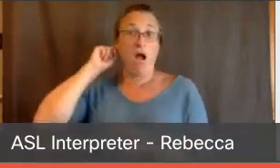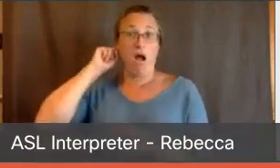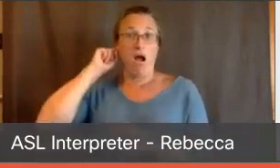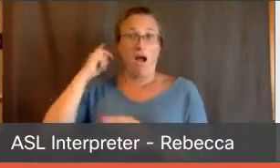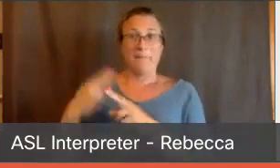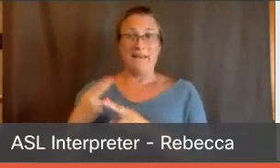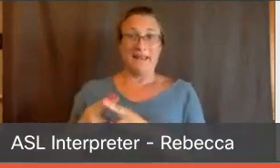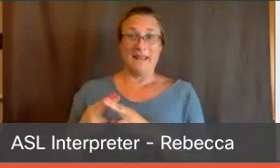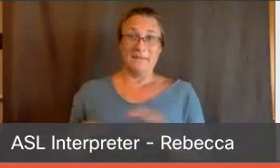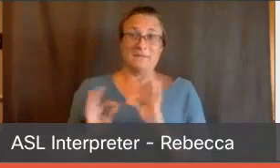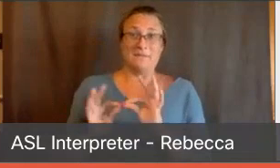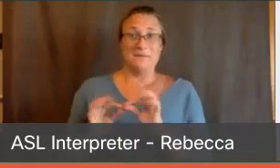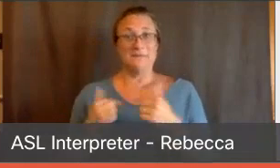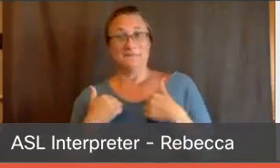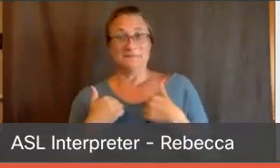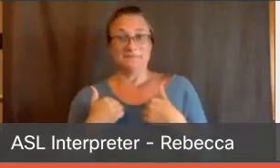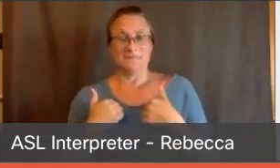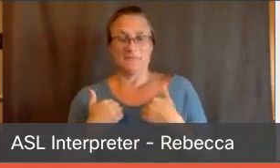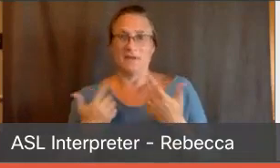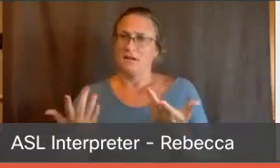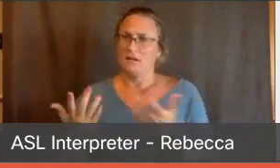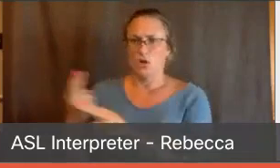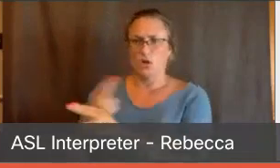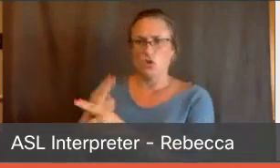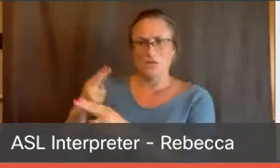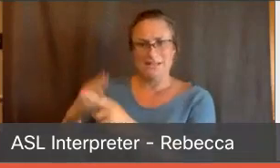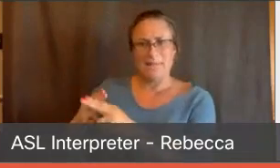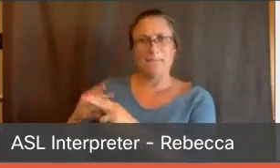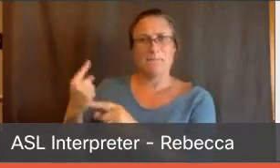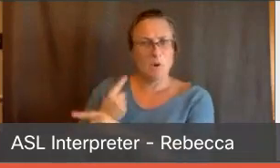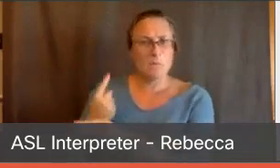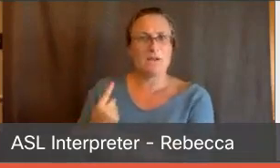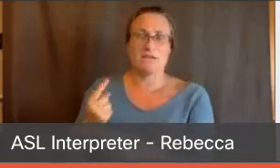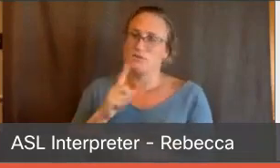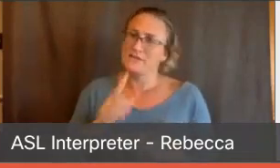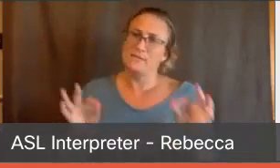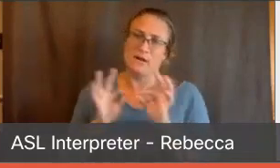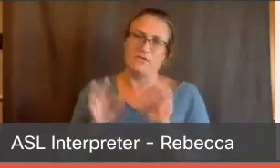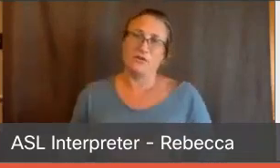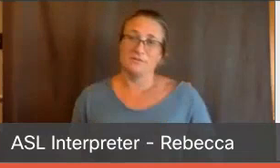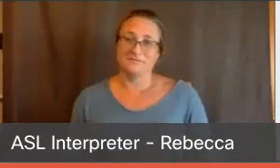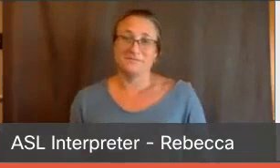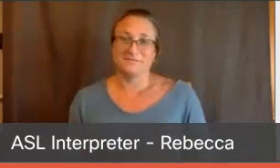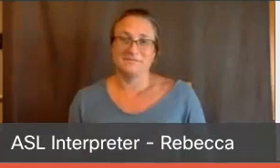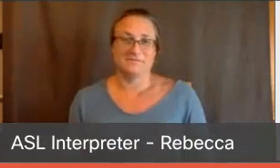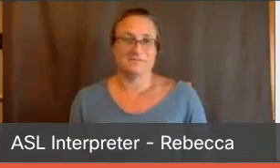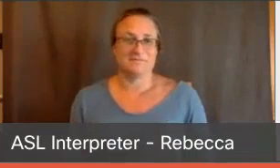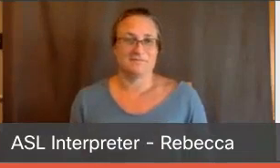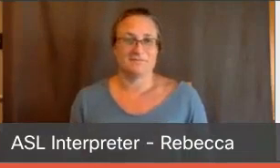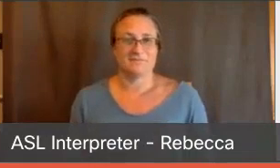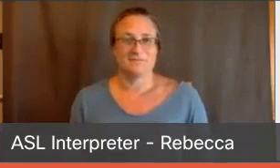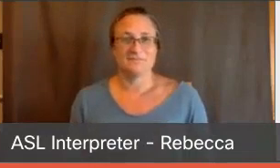It's important to us. And so using people's names is really powerful tool for connecting with them.